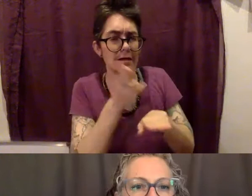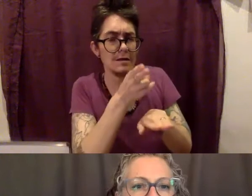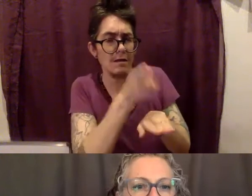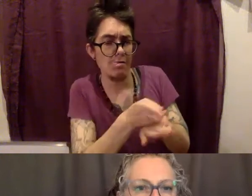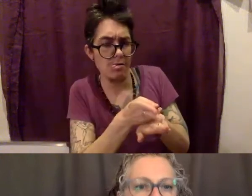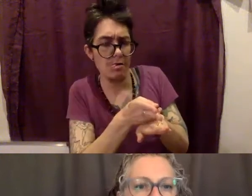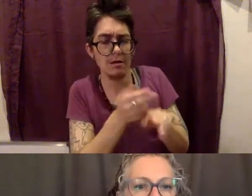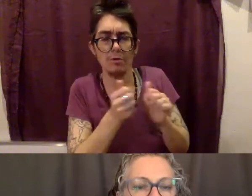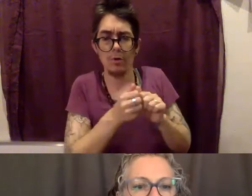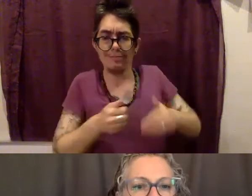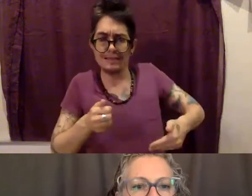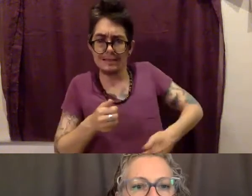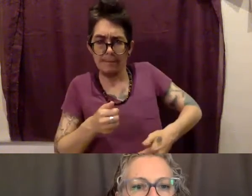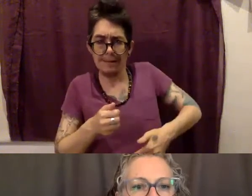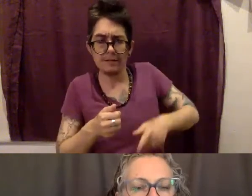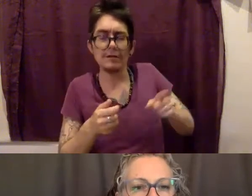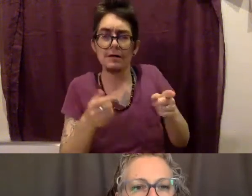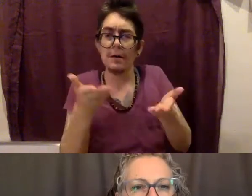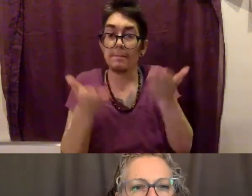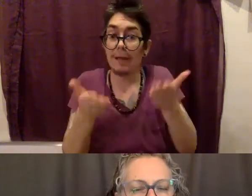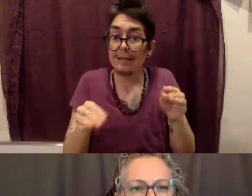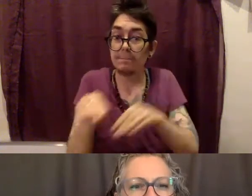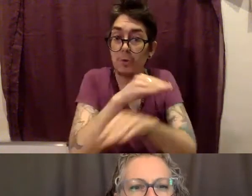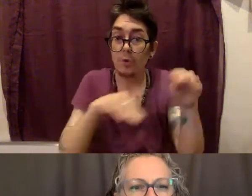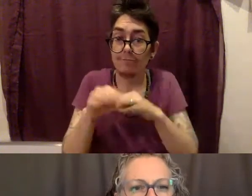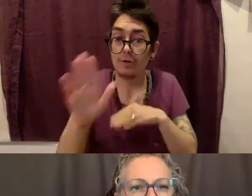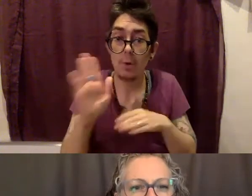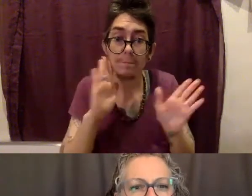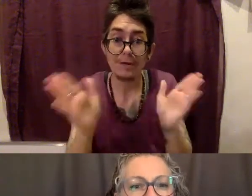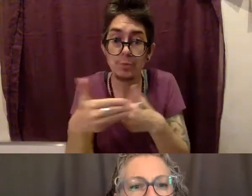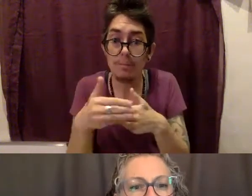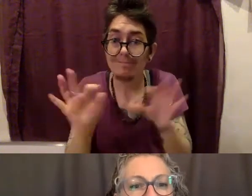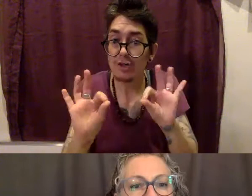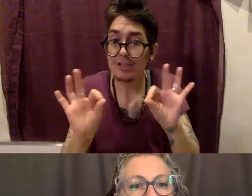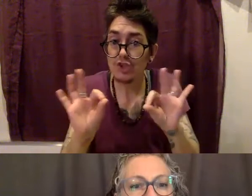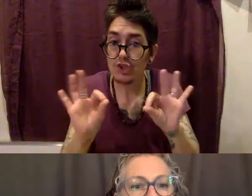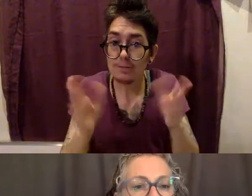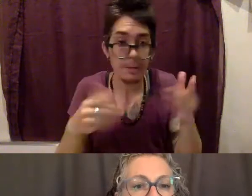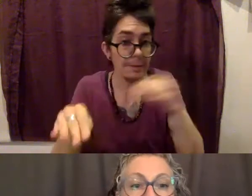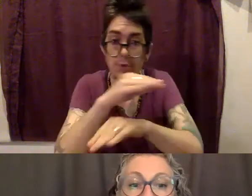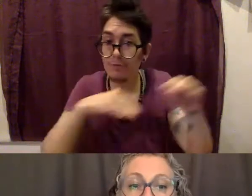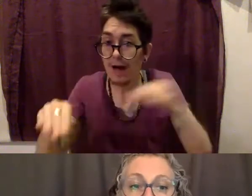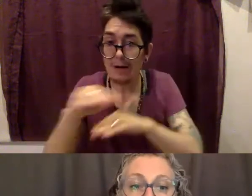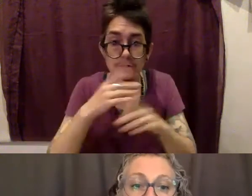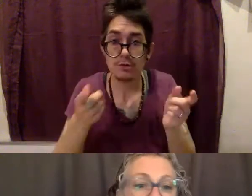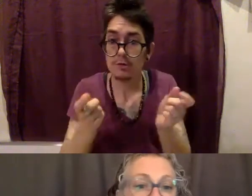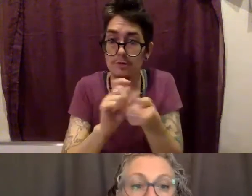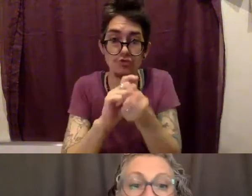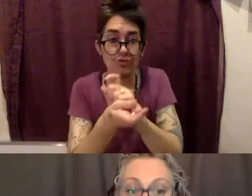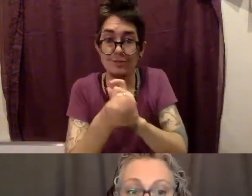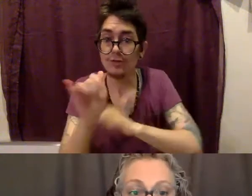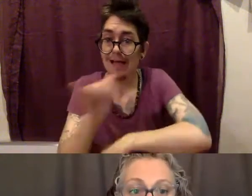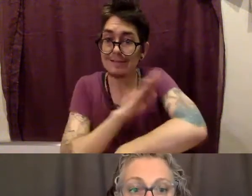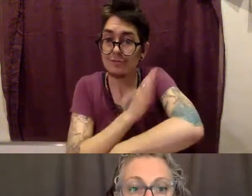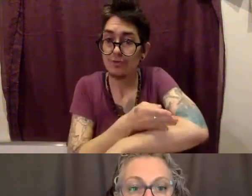that. Yeah. You commented that you were, in bed with a stomach issue. So maybe moving the bedroom furniture,